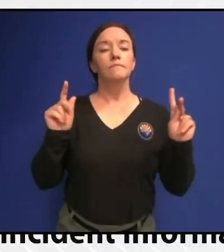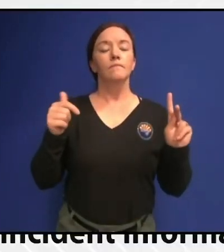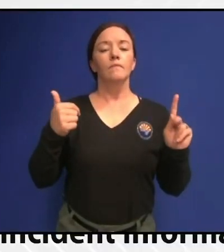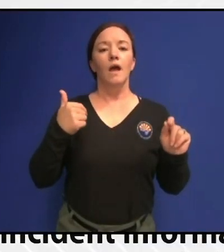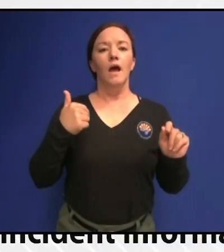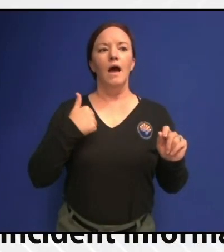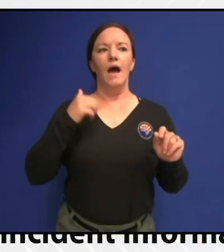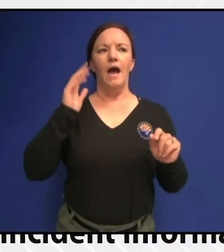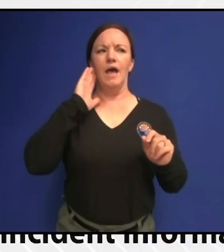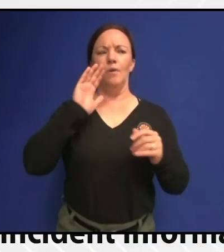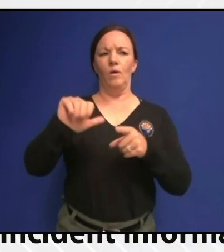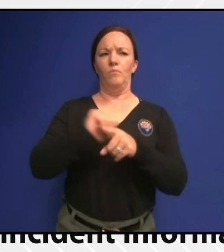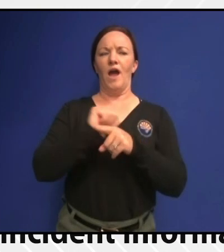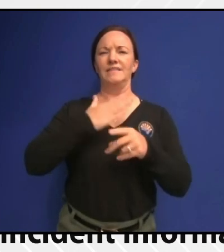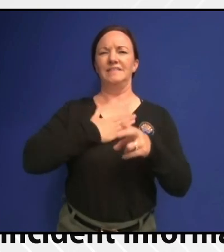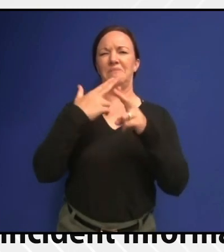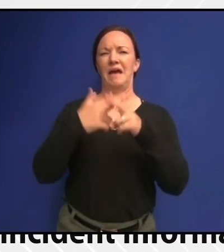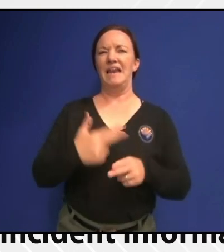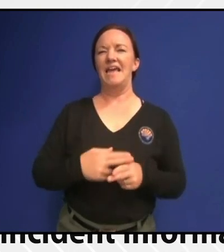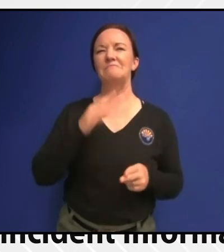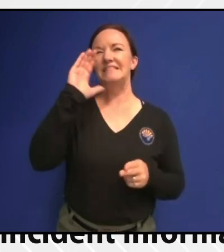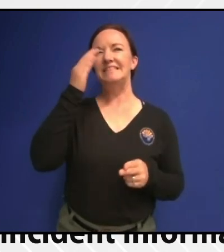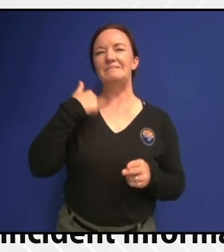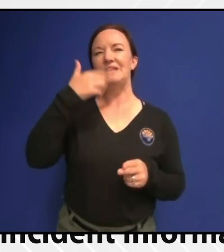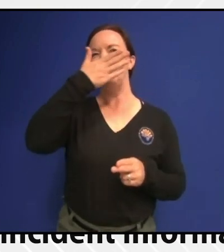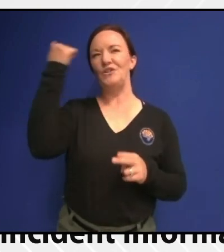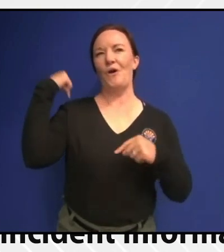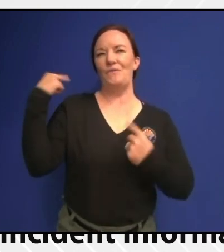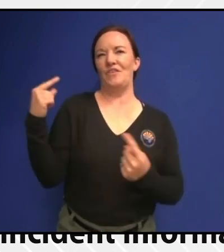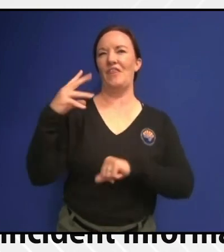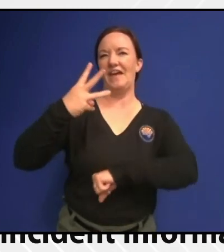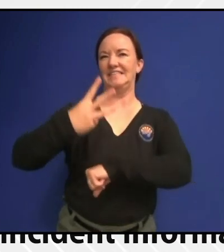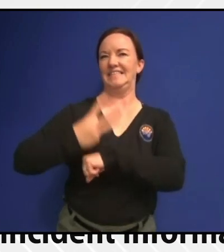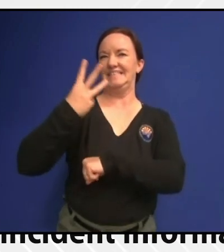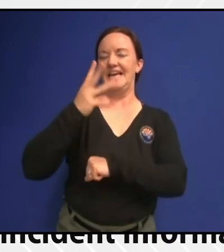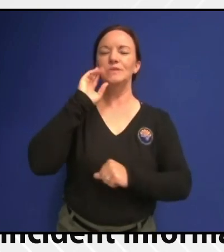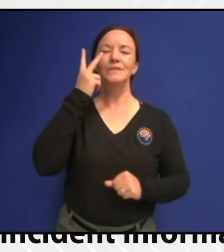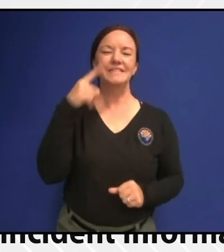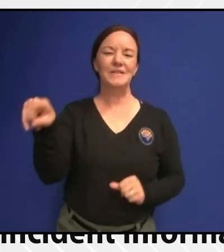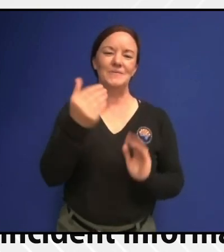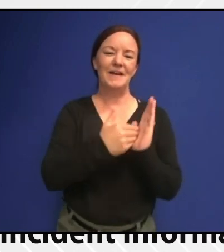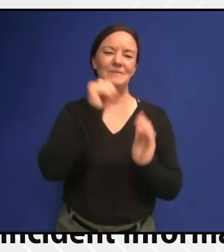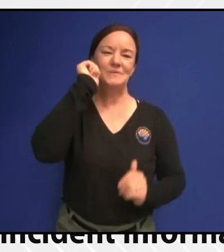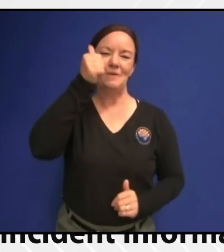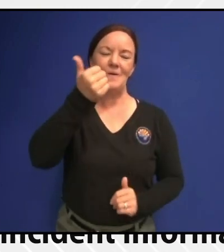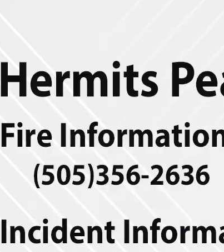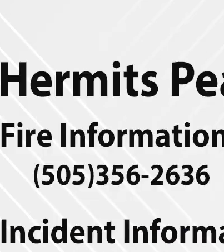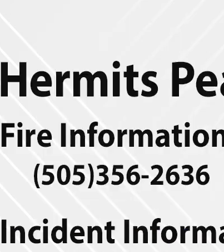it seems like I've forgotten some of them over the last 6 days, and we'll see you guys back here again tomorrow. Thank you.